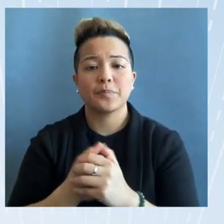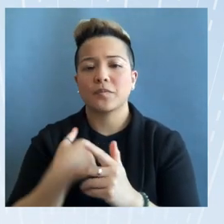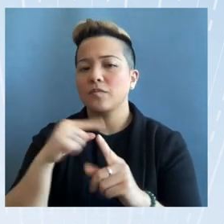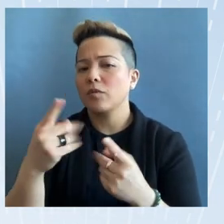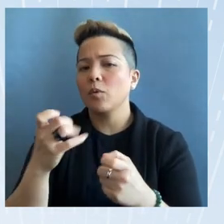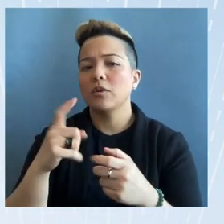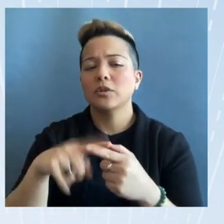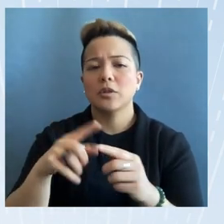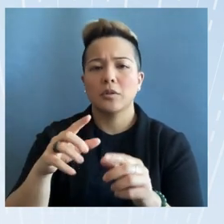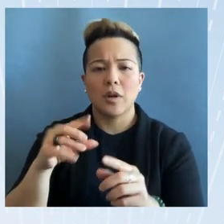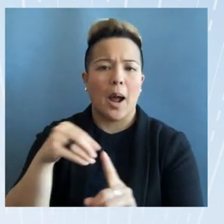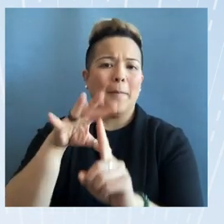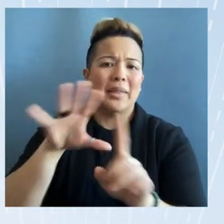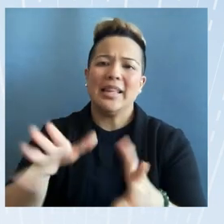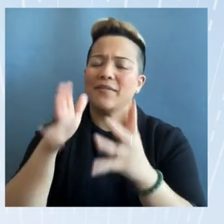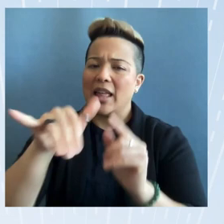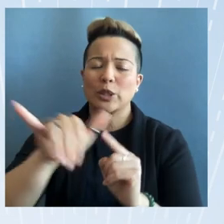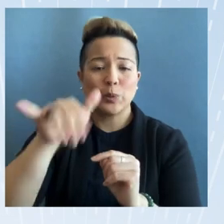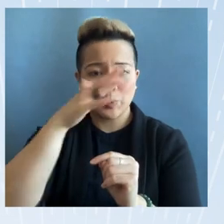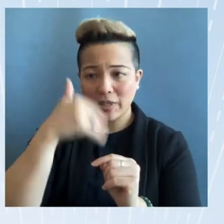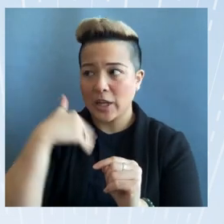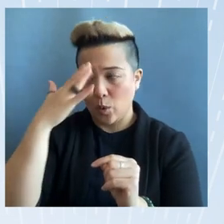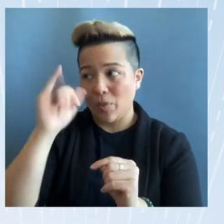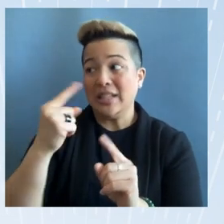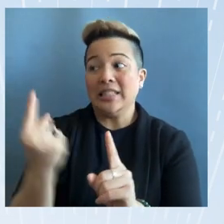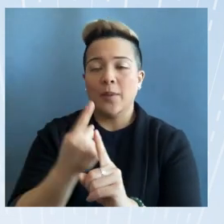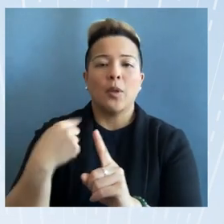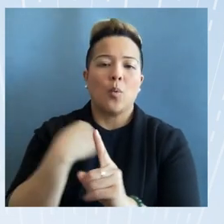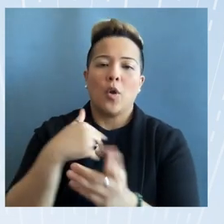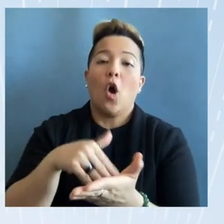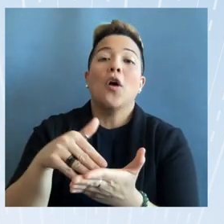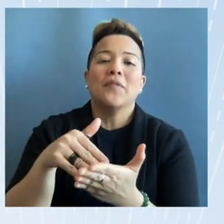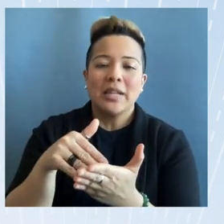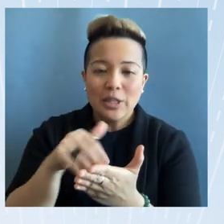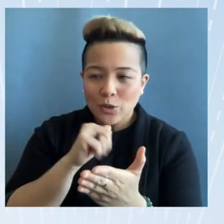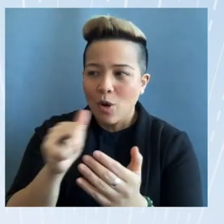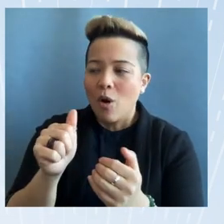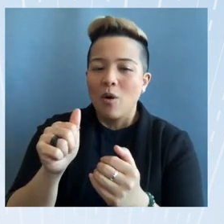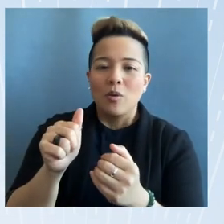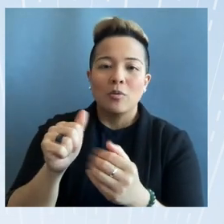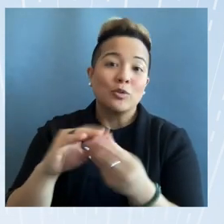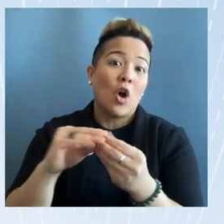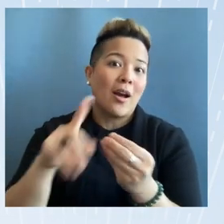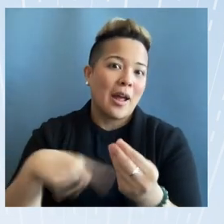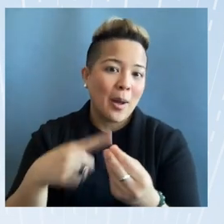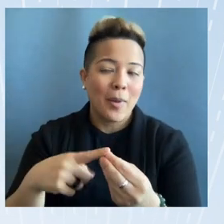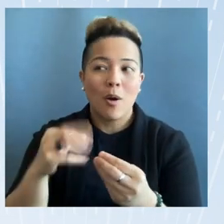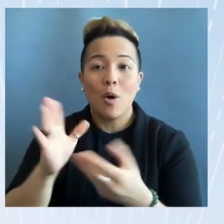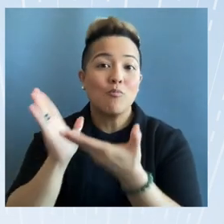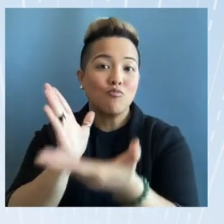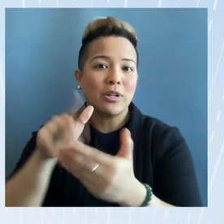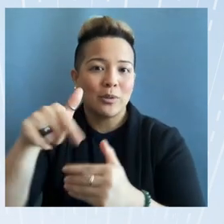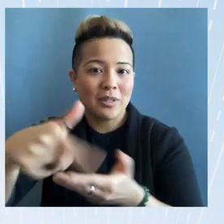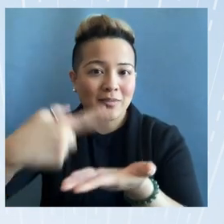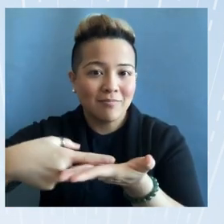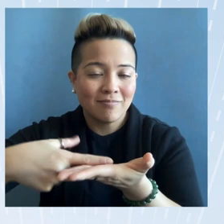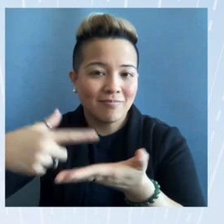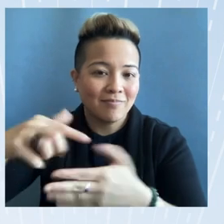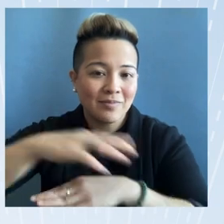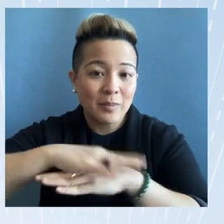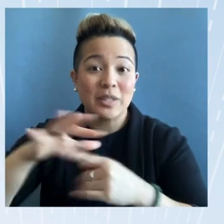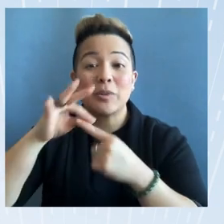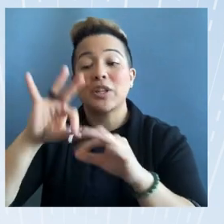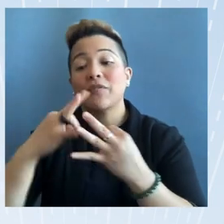kind of uplift that too, because I know that's something that we often don't, speak about or bring to the table, especially the family members